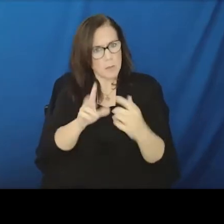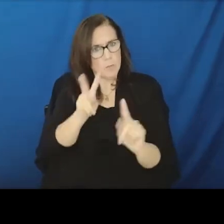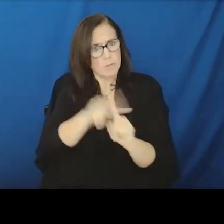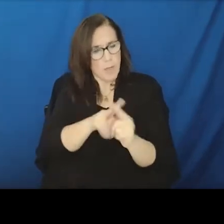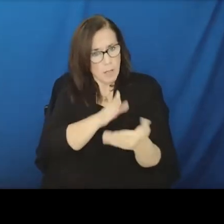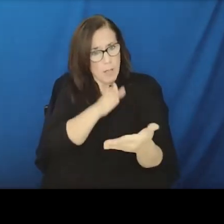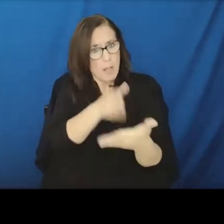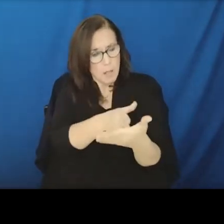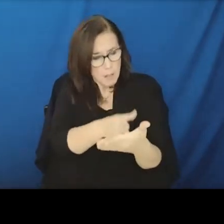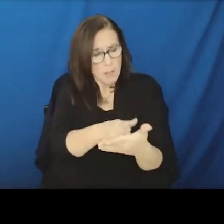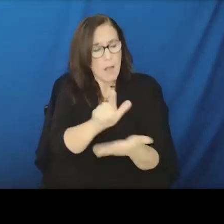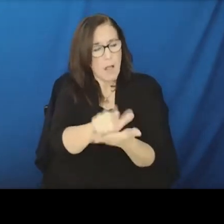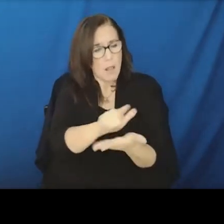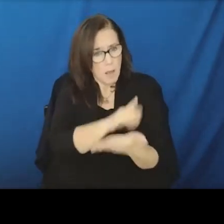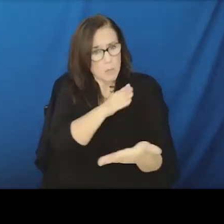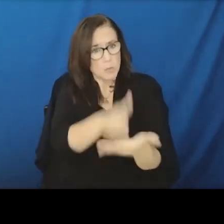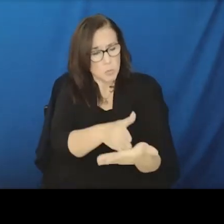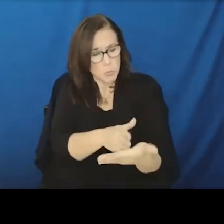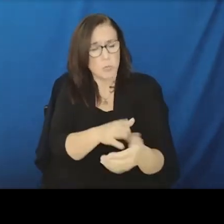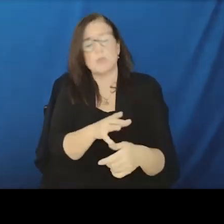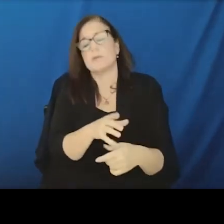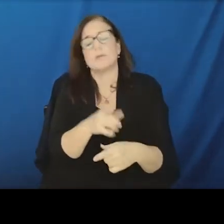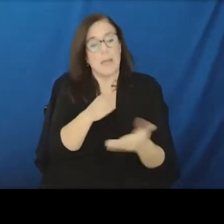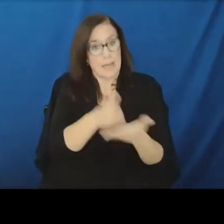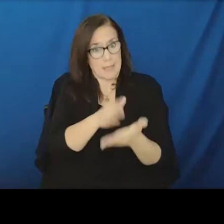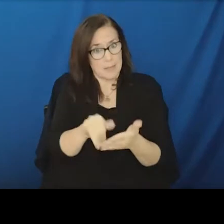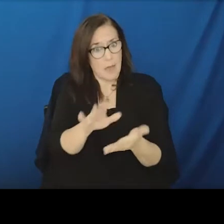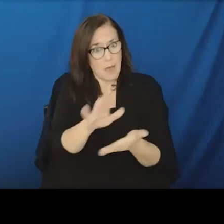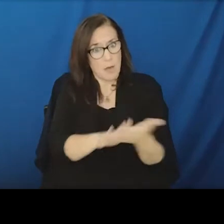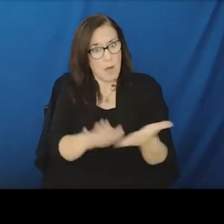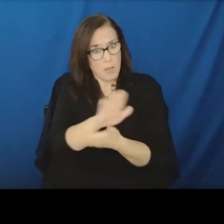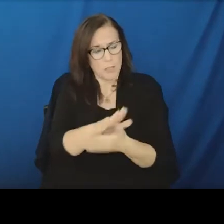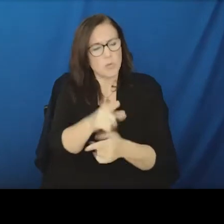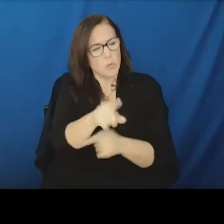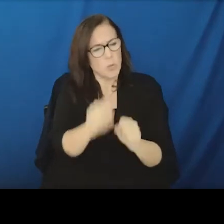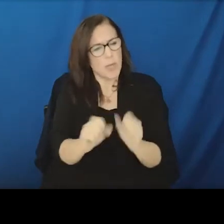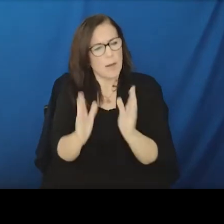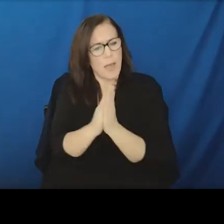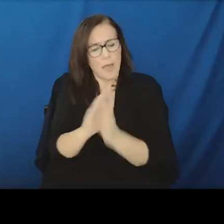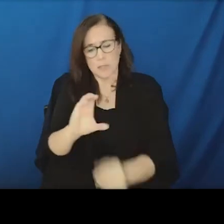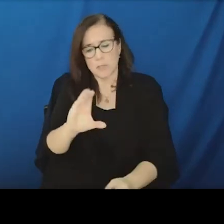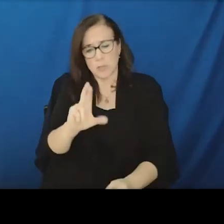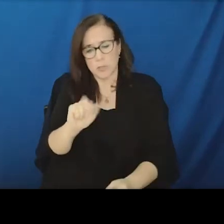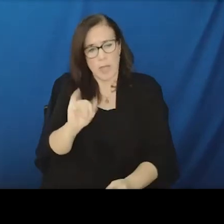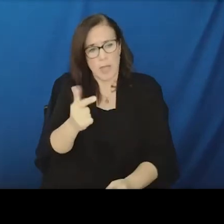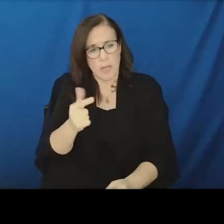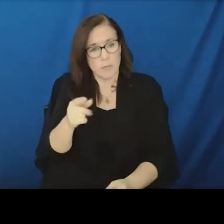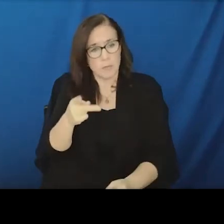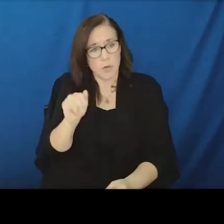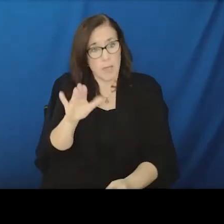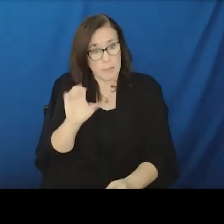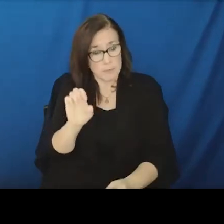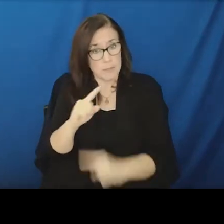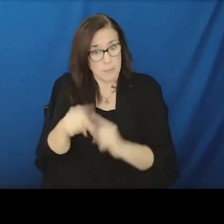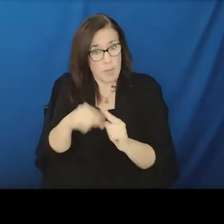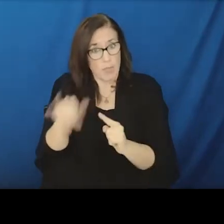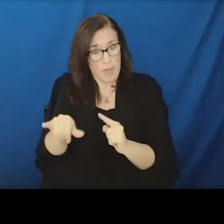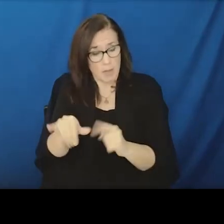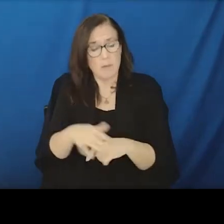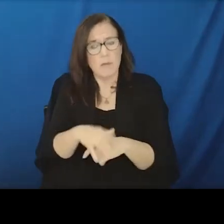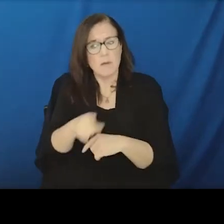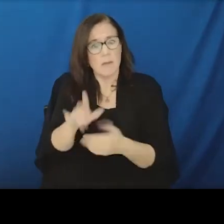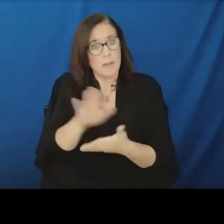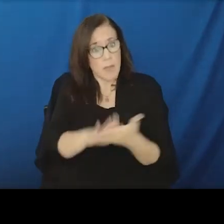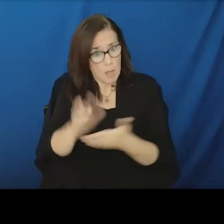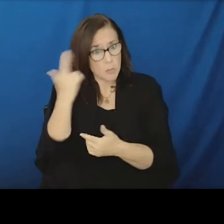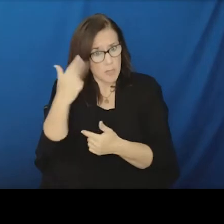the college. You may ask Craig Price about that. The college realized that I was right, that my rights had been